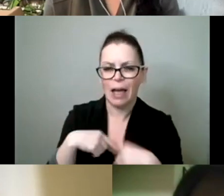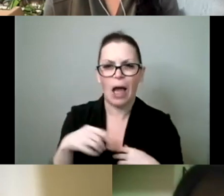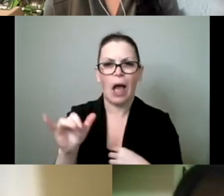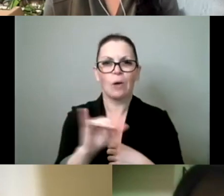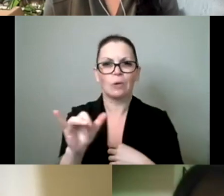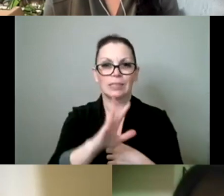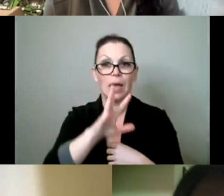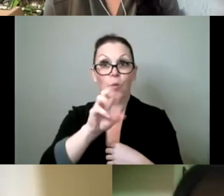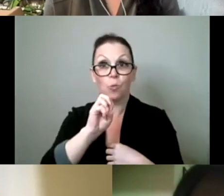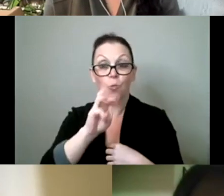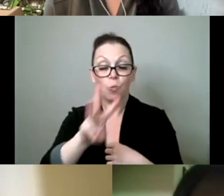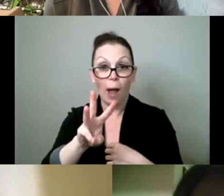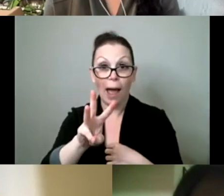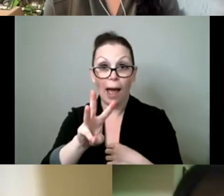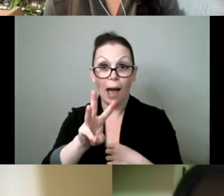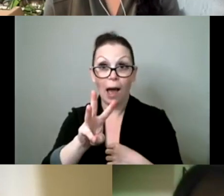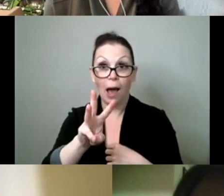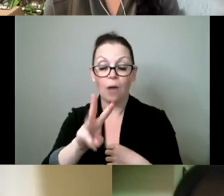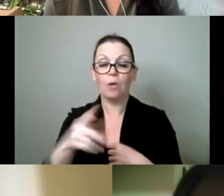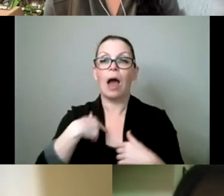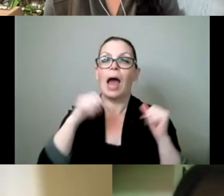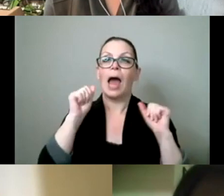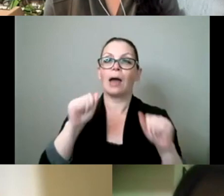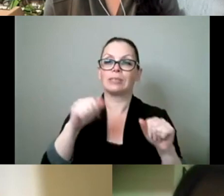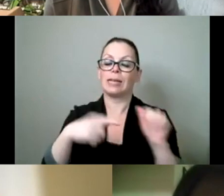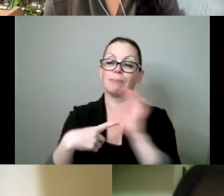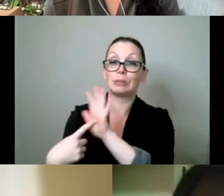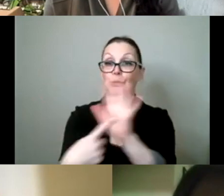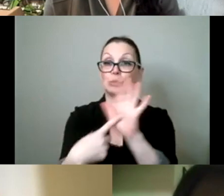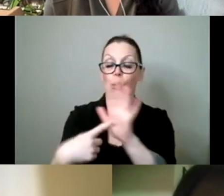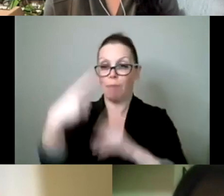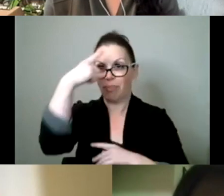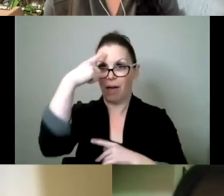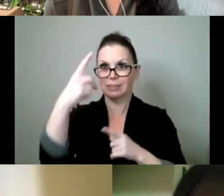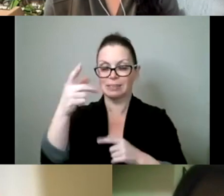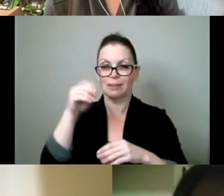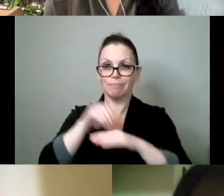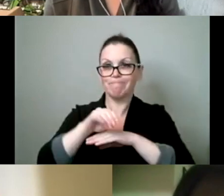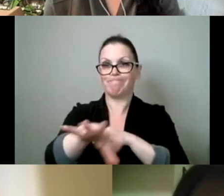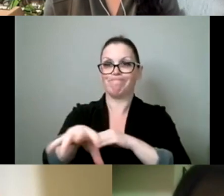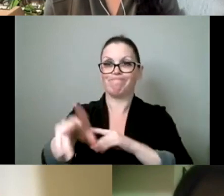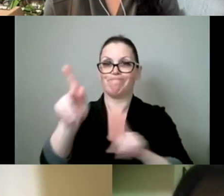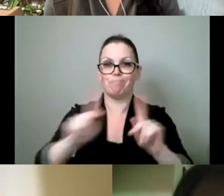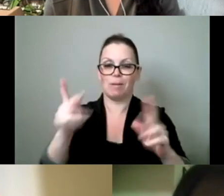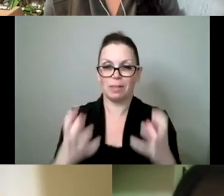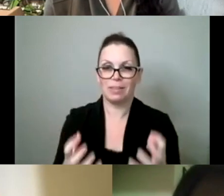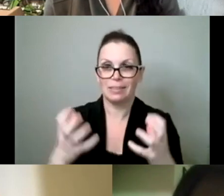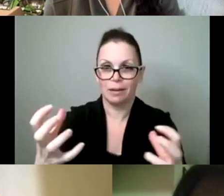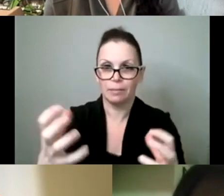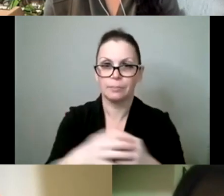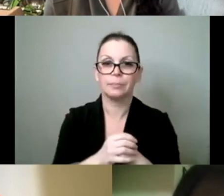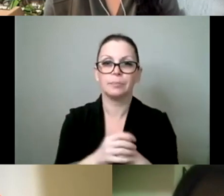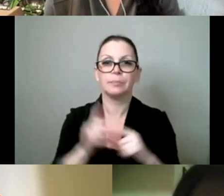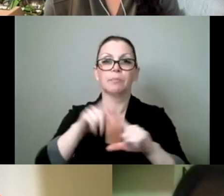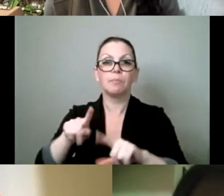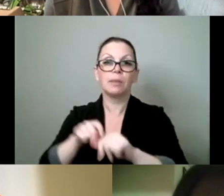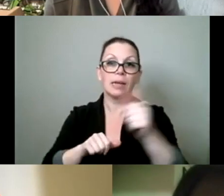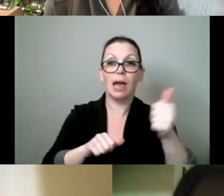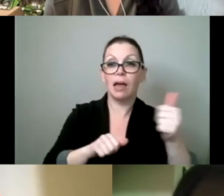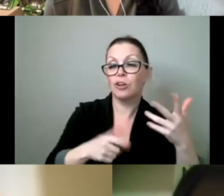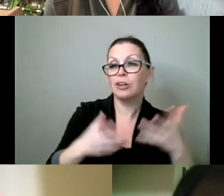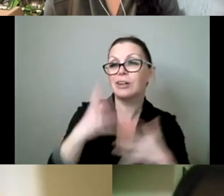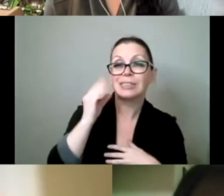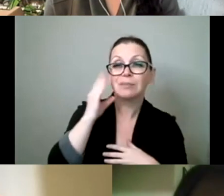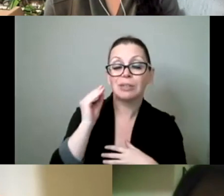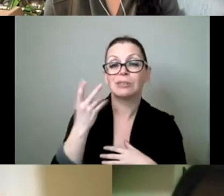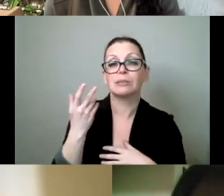like suddenly people saw it. And then to go to other experiences like where we are dealing with studios